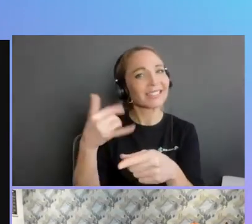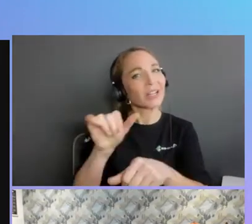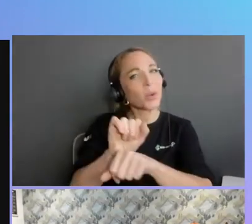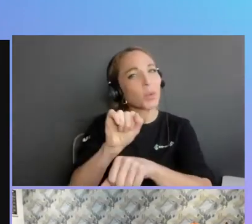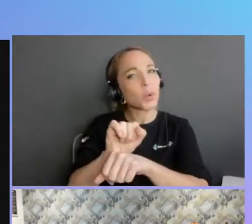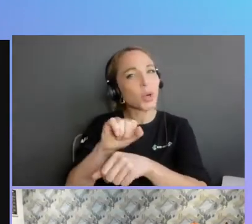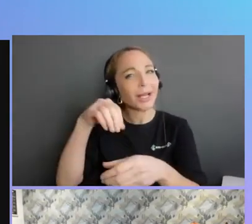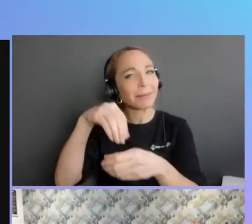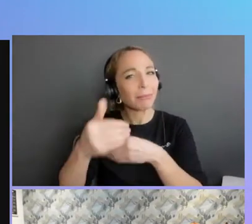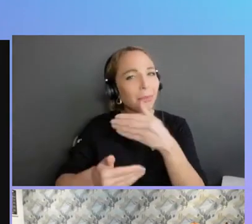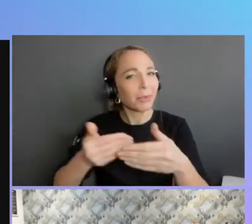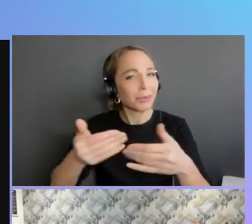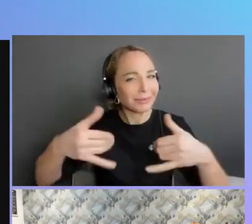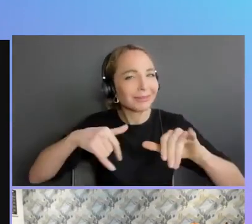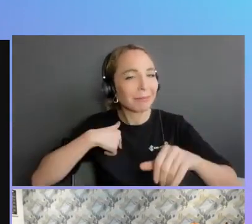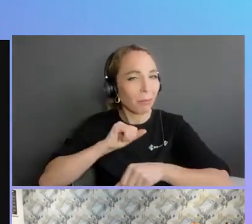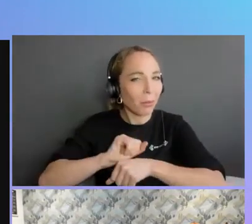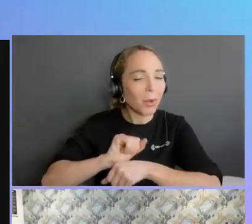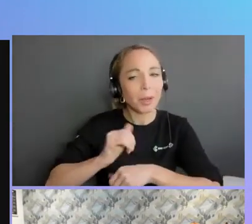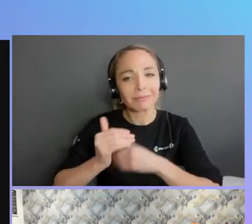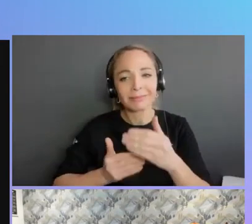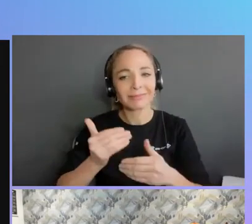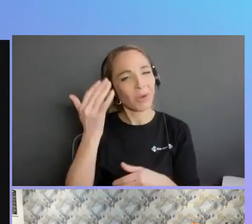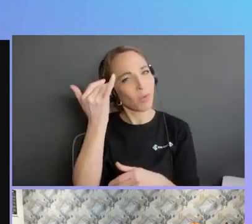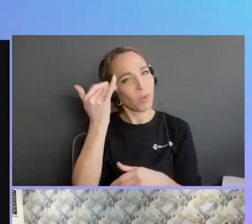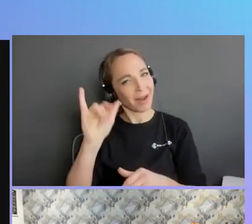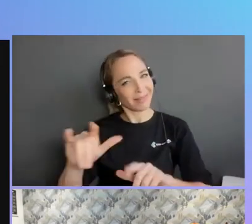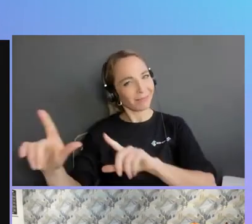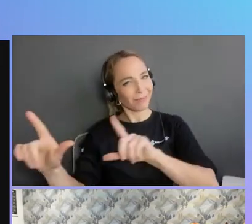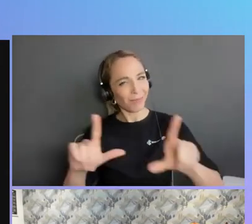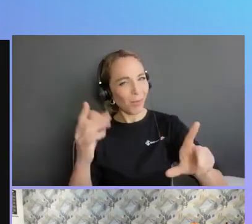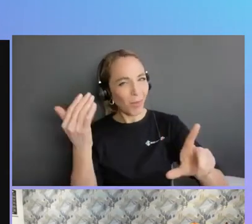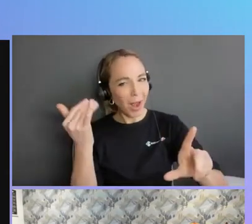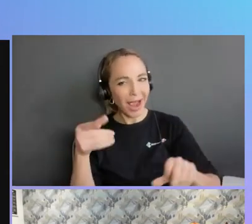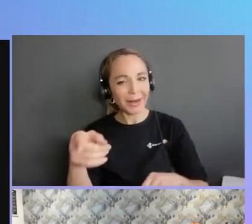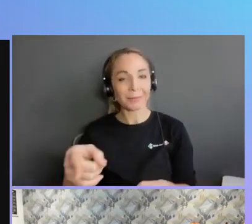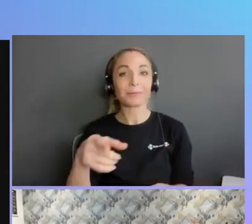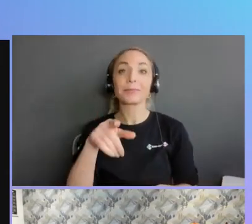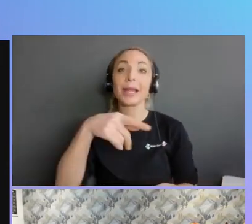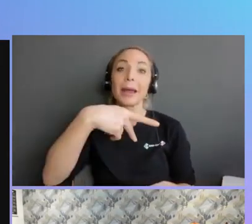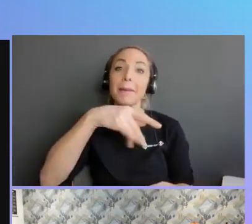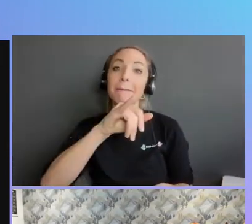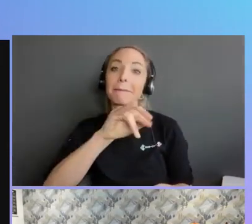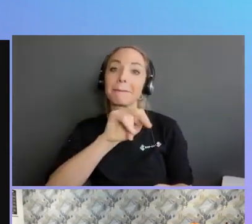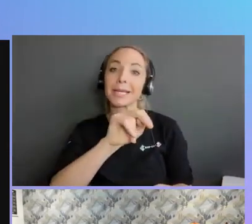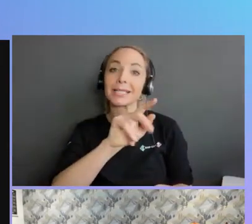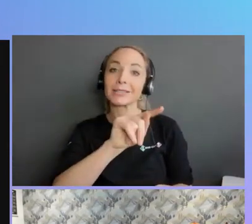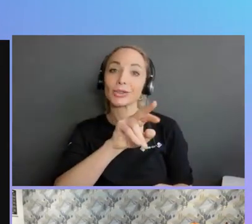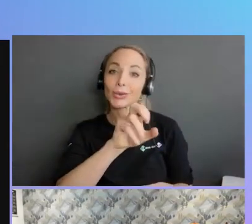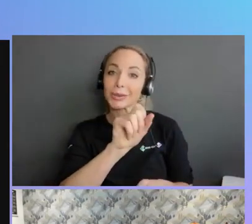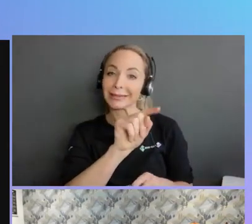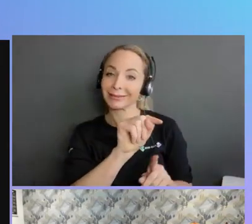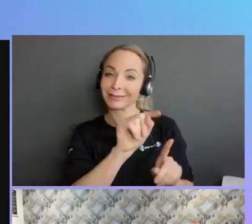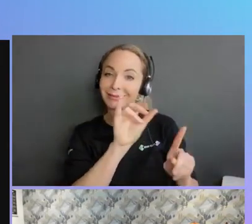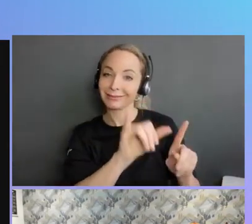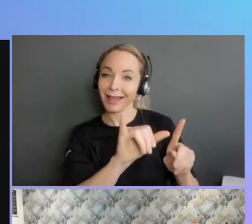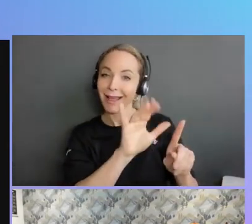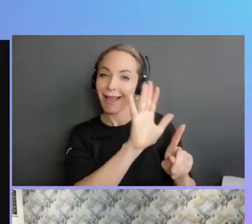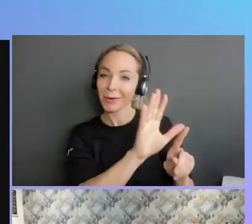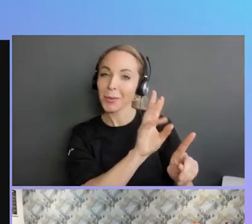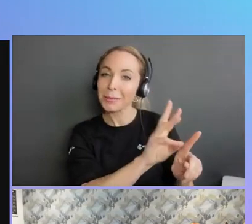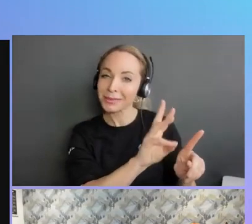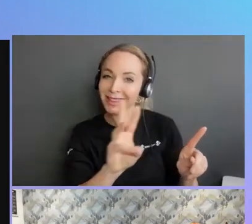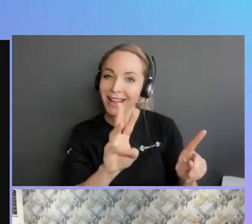but why this framework? Pinterest's mission is to bring everyone the inspiration to create